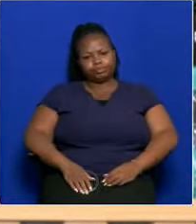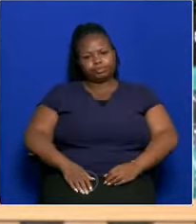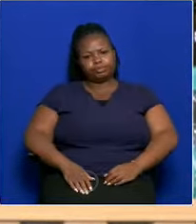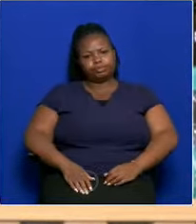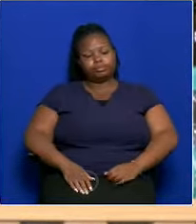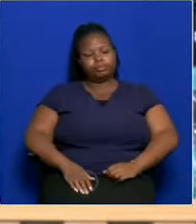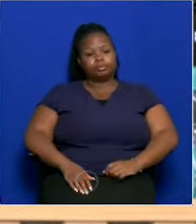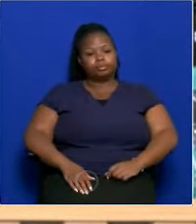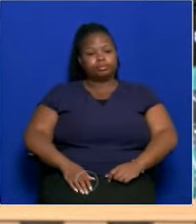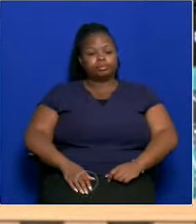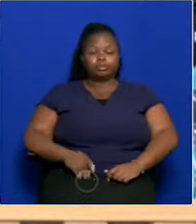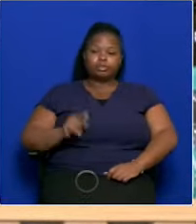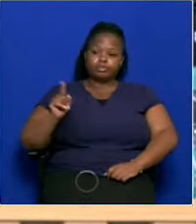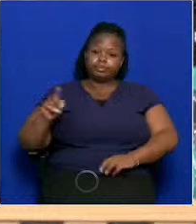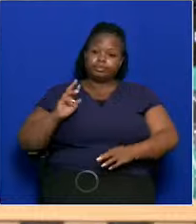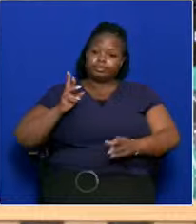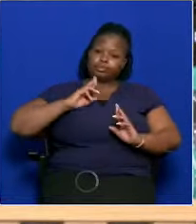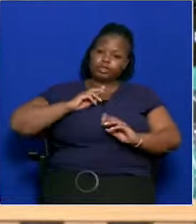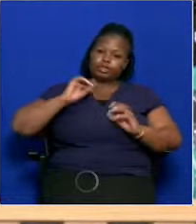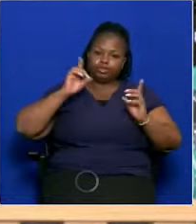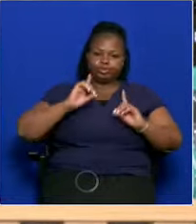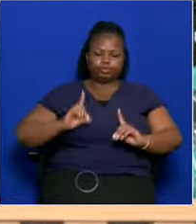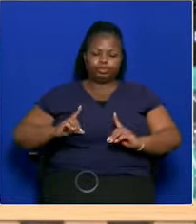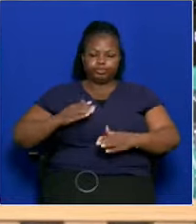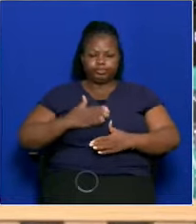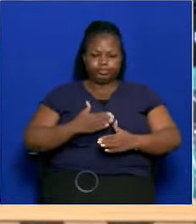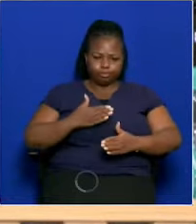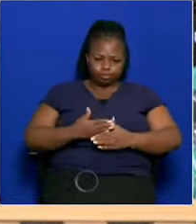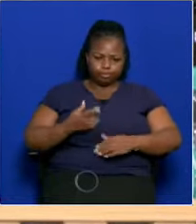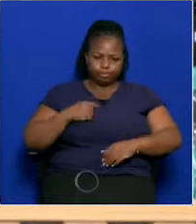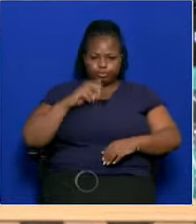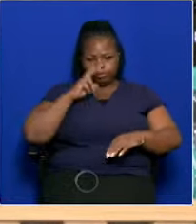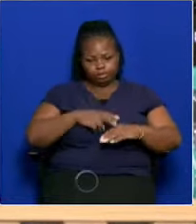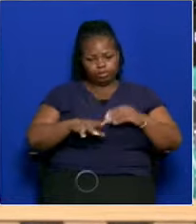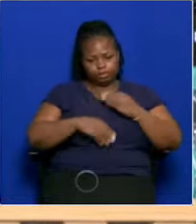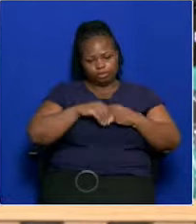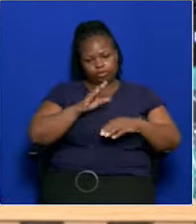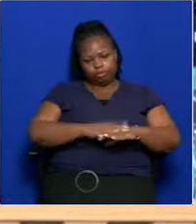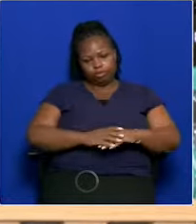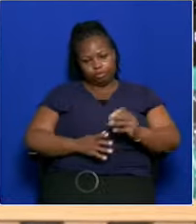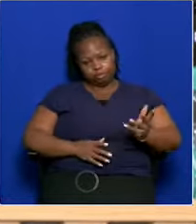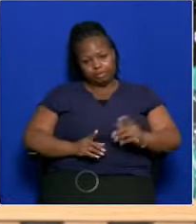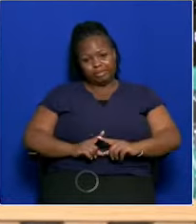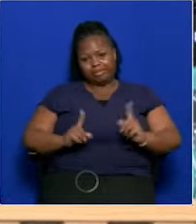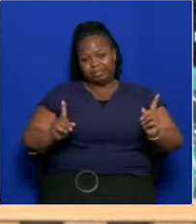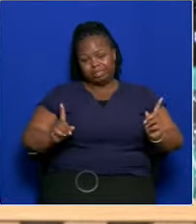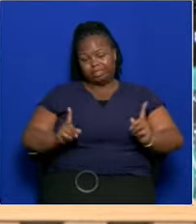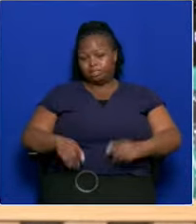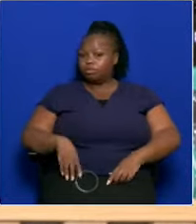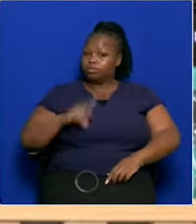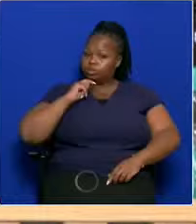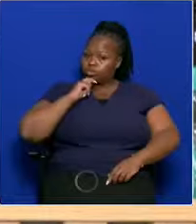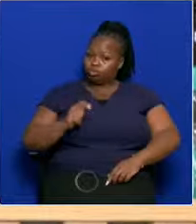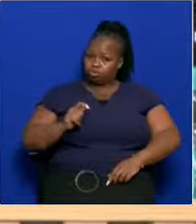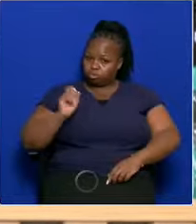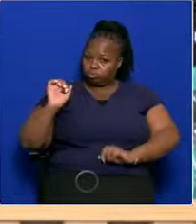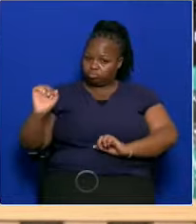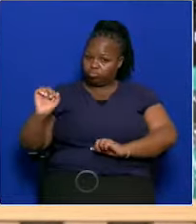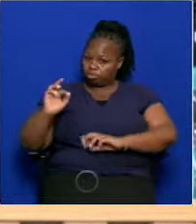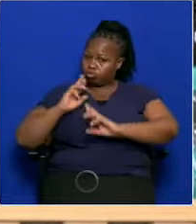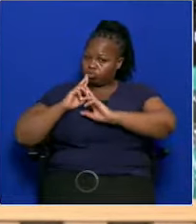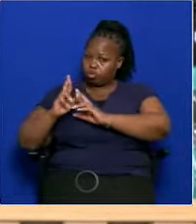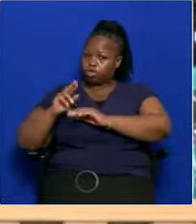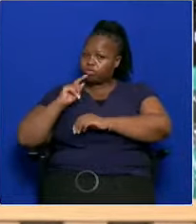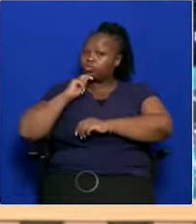you on special operations where you needed extra capacity. Yes. But in the ordinary course, his reporting lines would have been